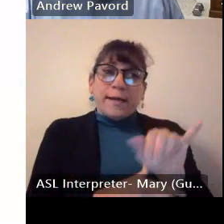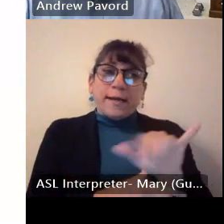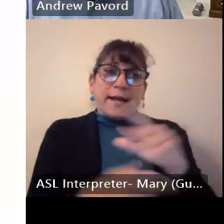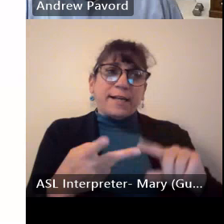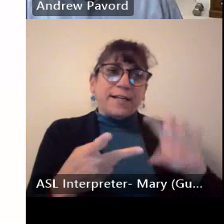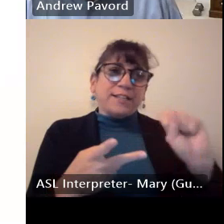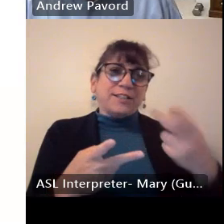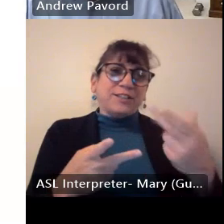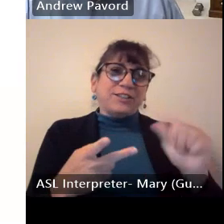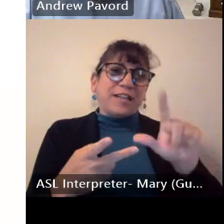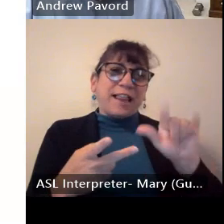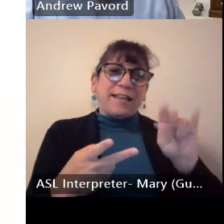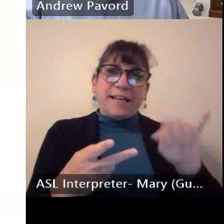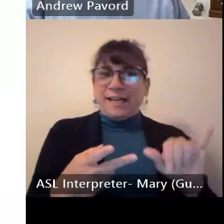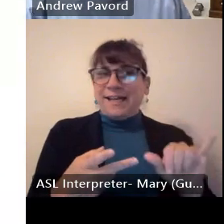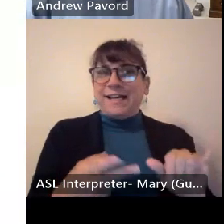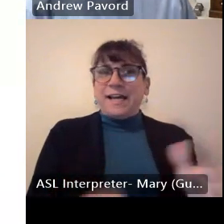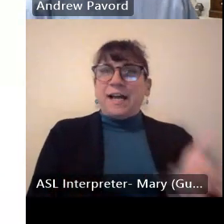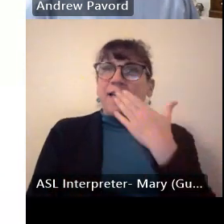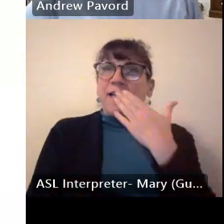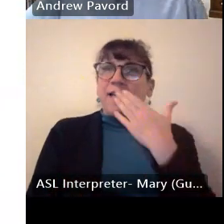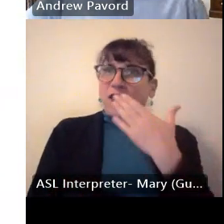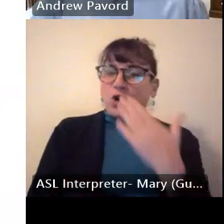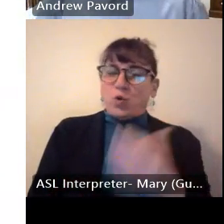Great, thanks. On this